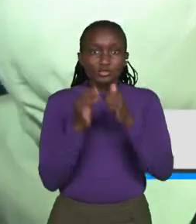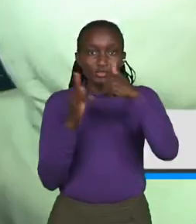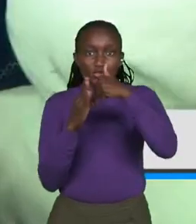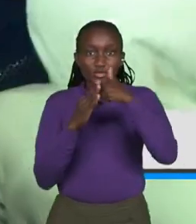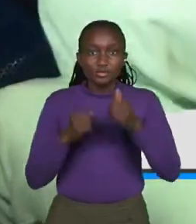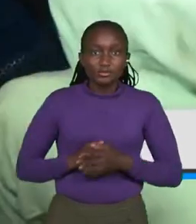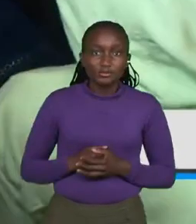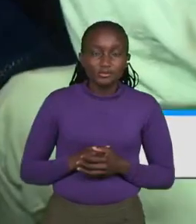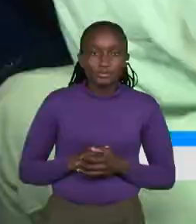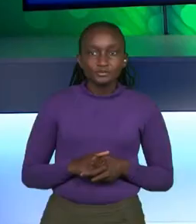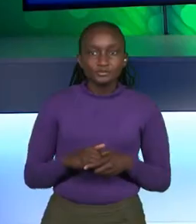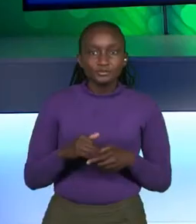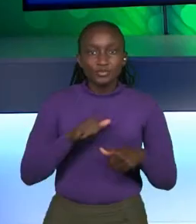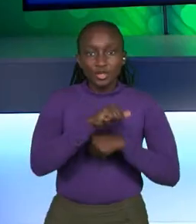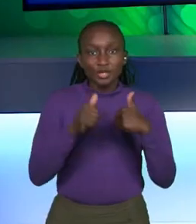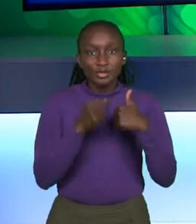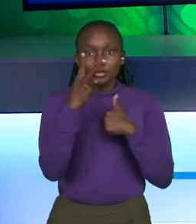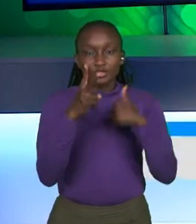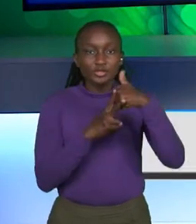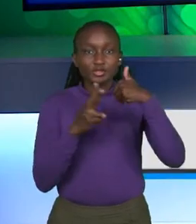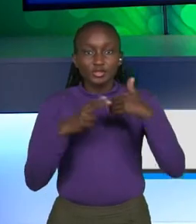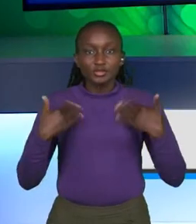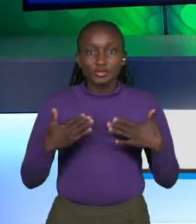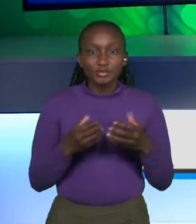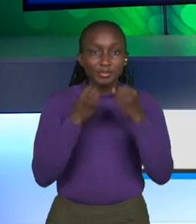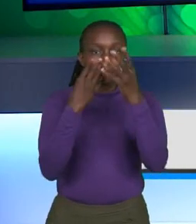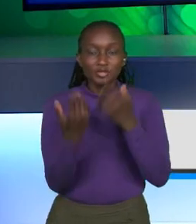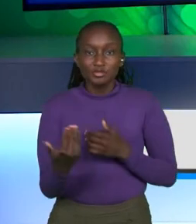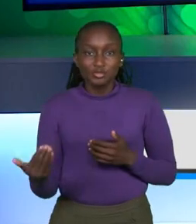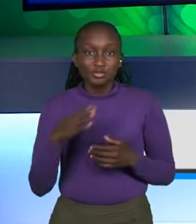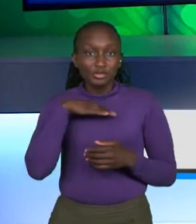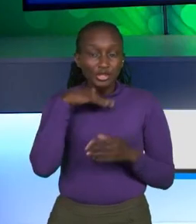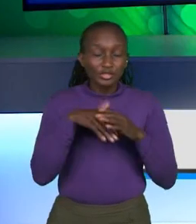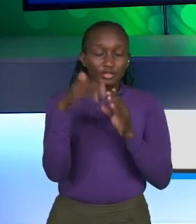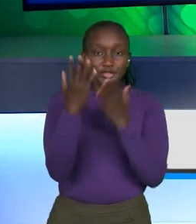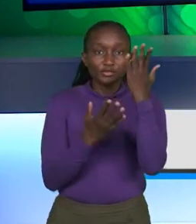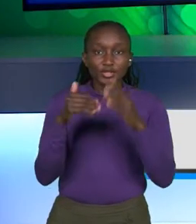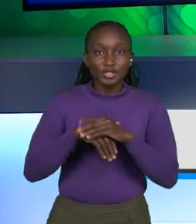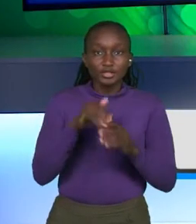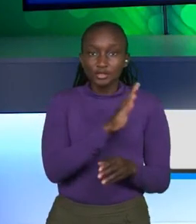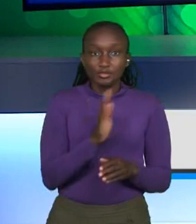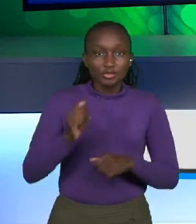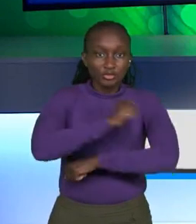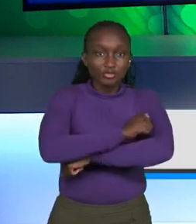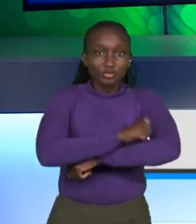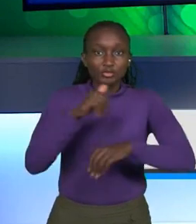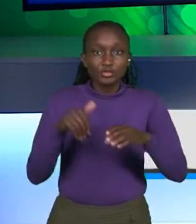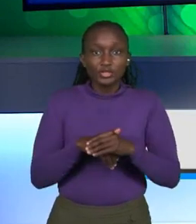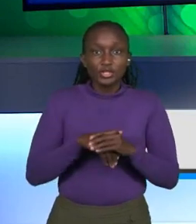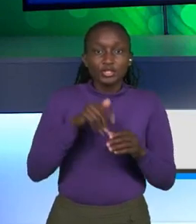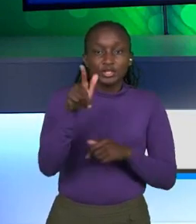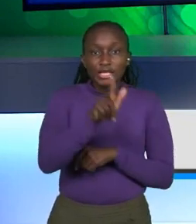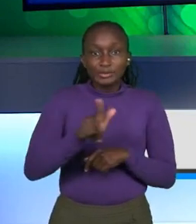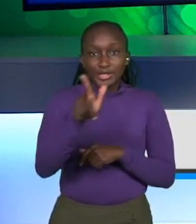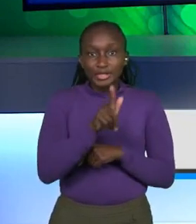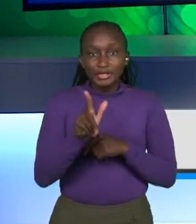2008. At least 27 people, many of them children, perished in a fire at a boarding school in a suburb of the Liberian